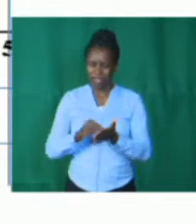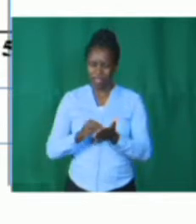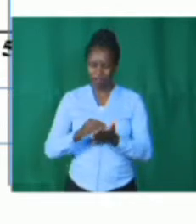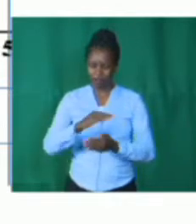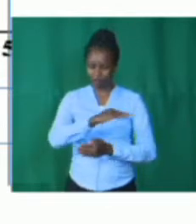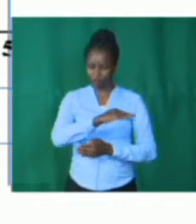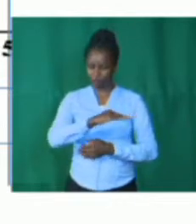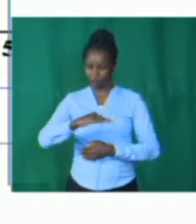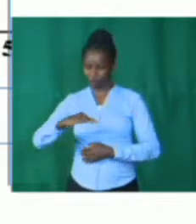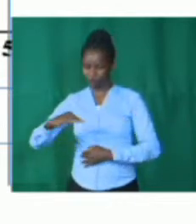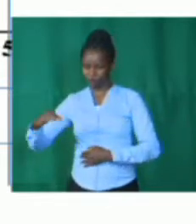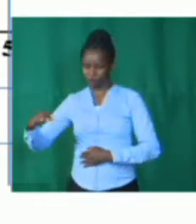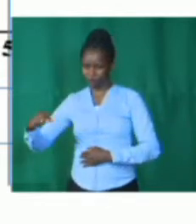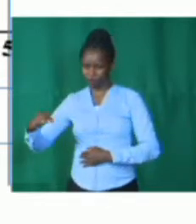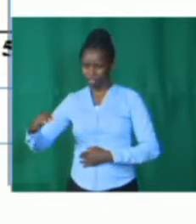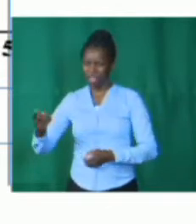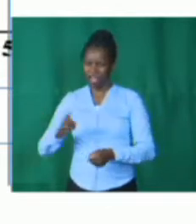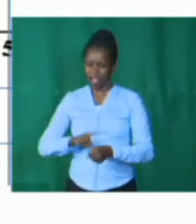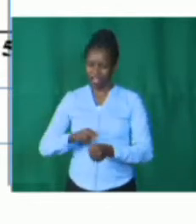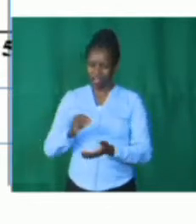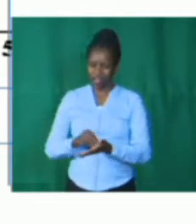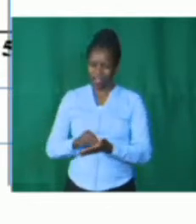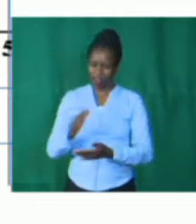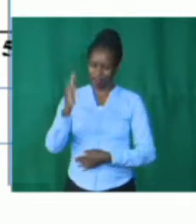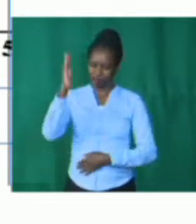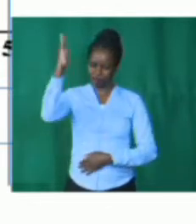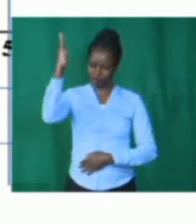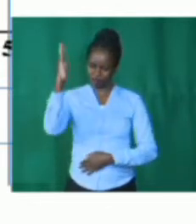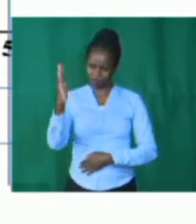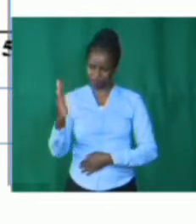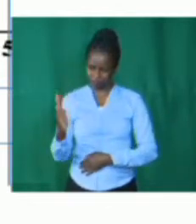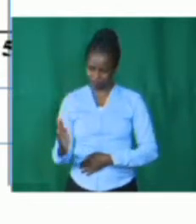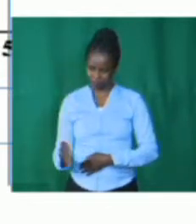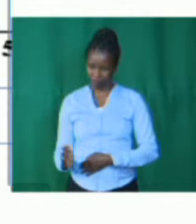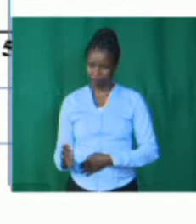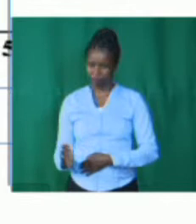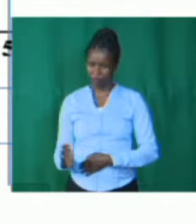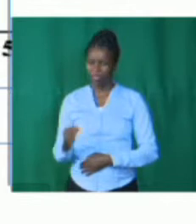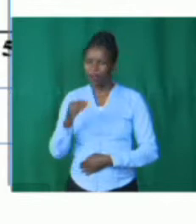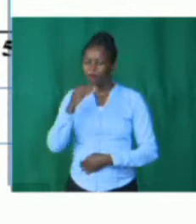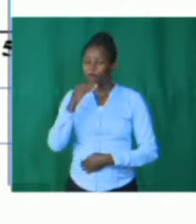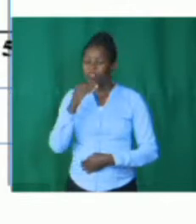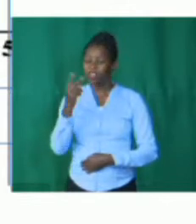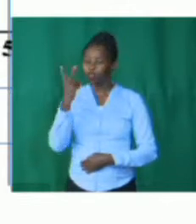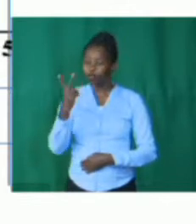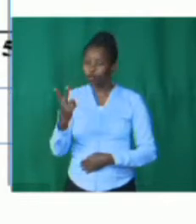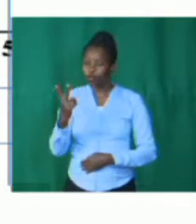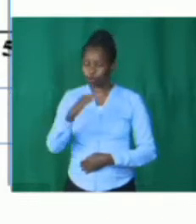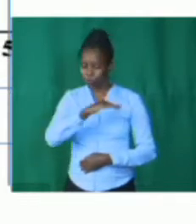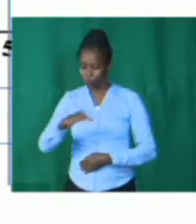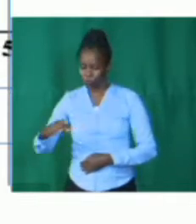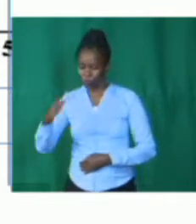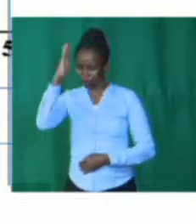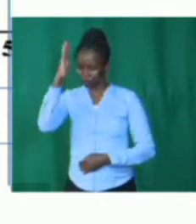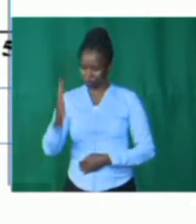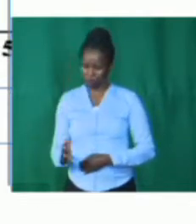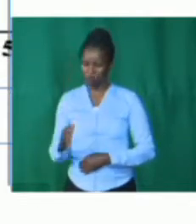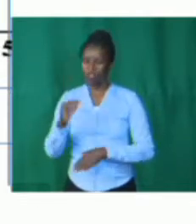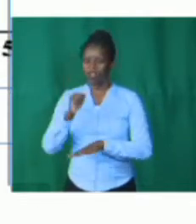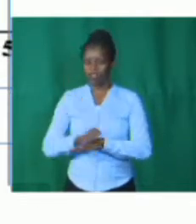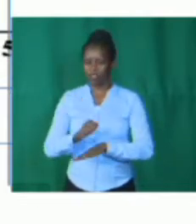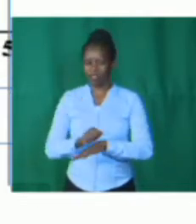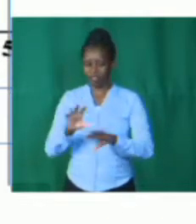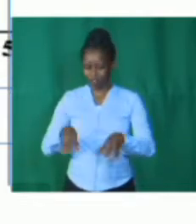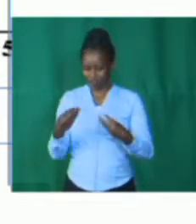has a vertical distance. Those 2 lines, we can find their lengths. Okay, remember, we've